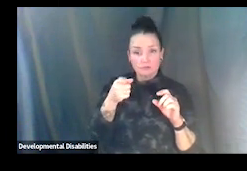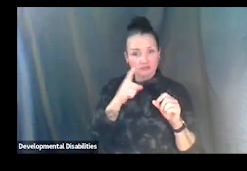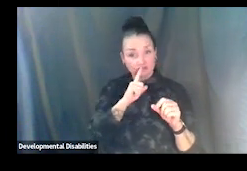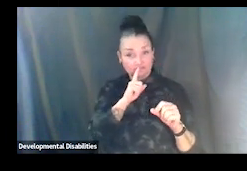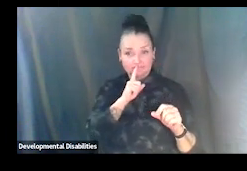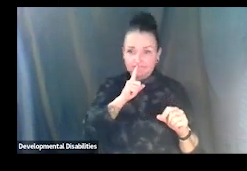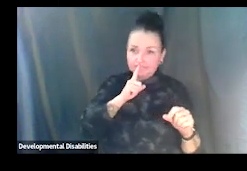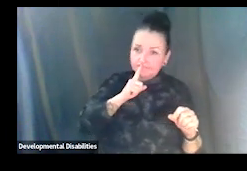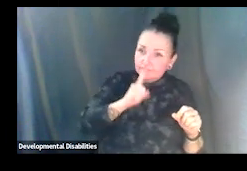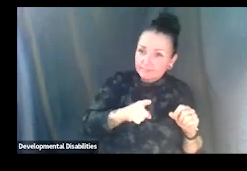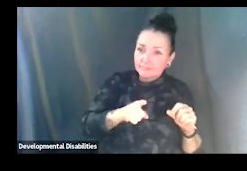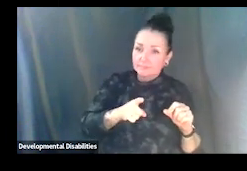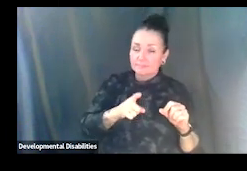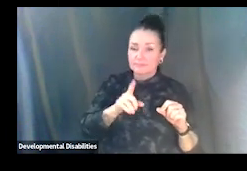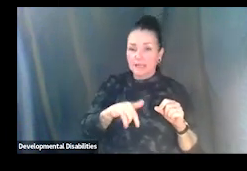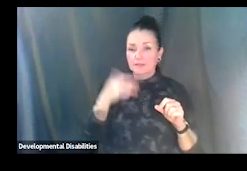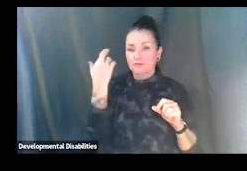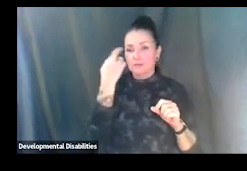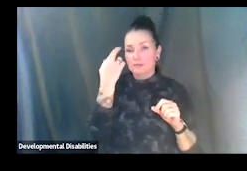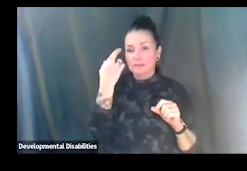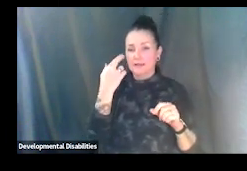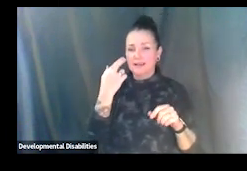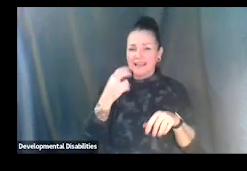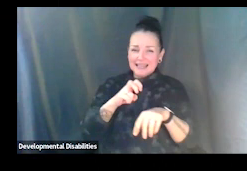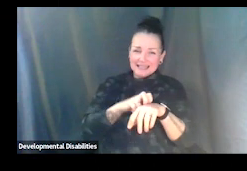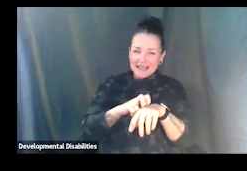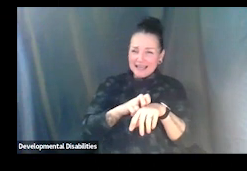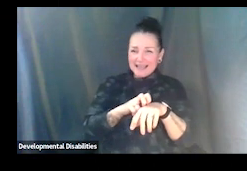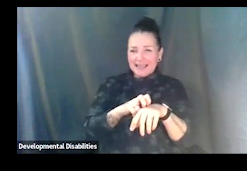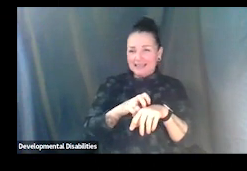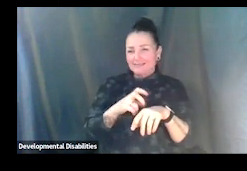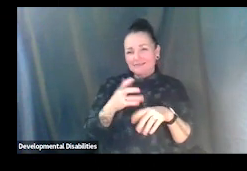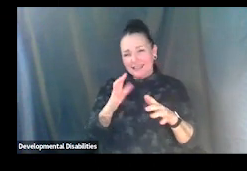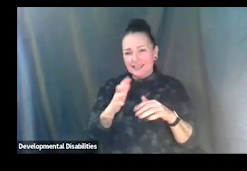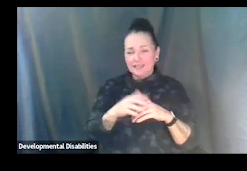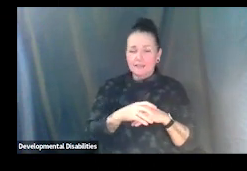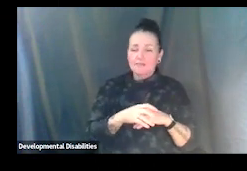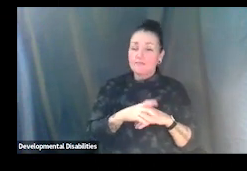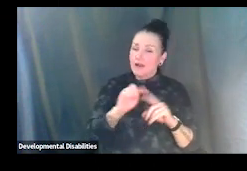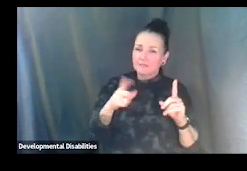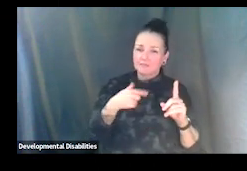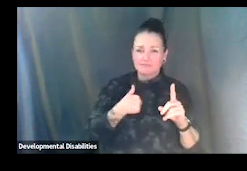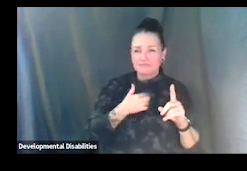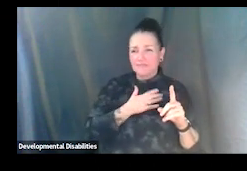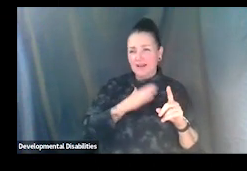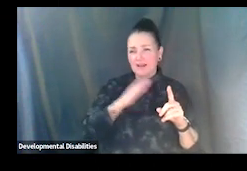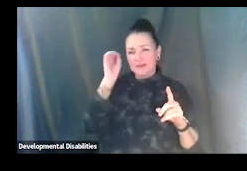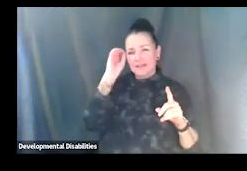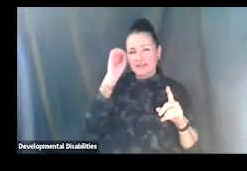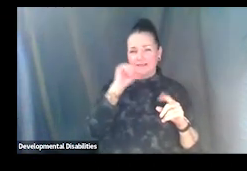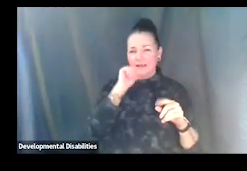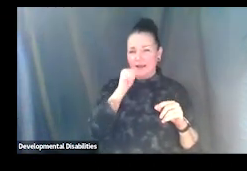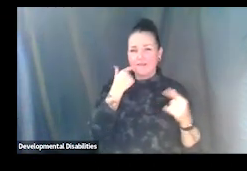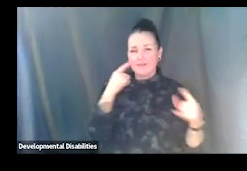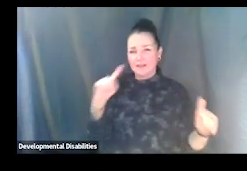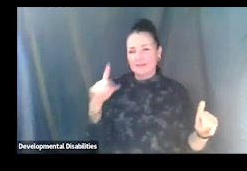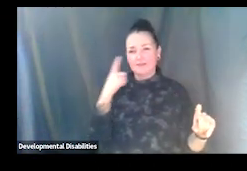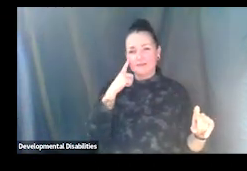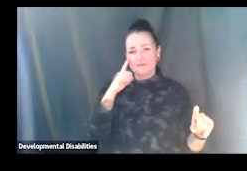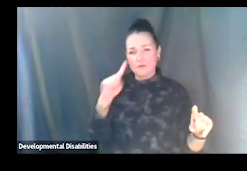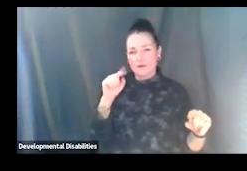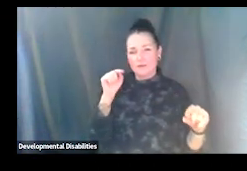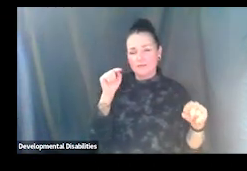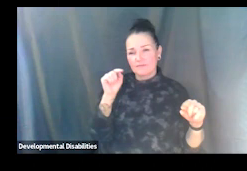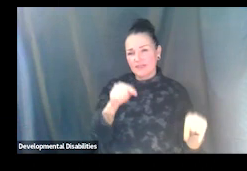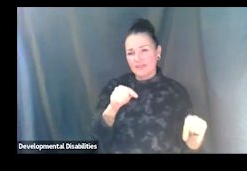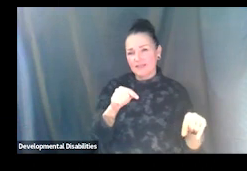Stimulants and Strattera, so they both help with impulse control somewhat. I don't think they're as effective as stimulants. So alpha